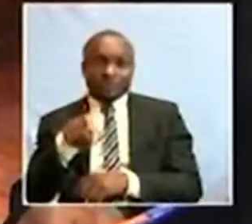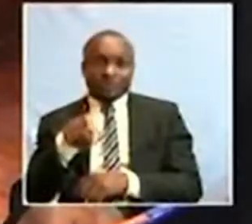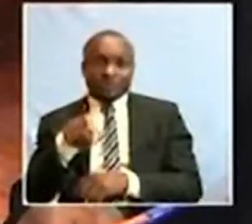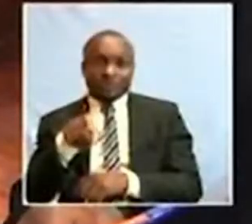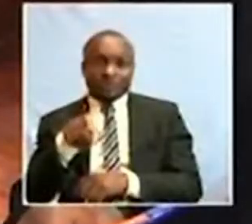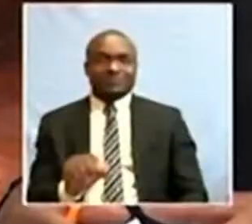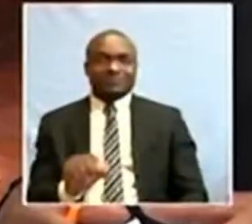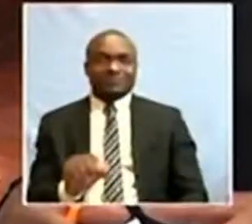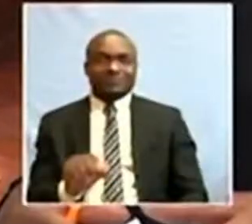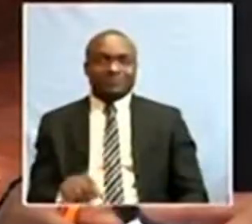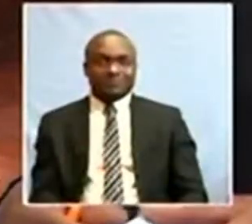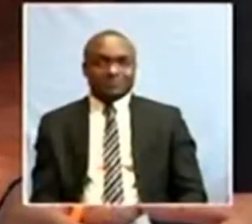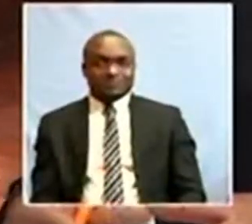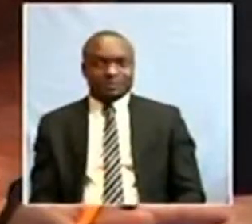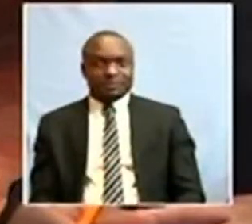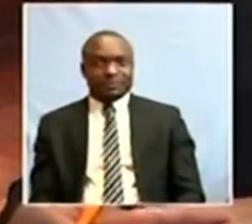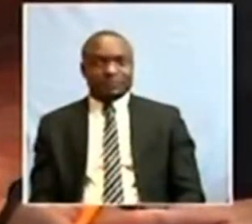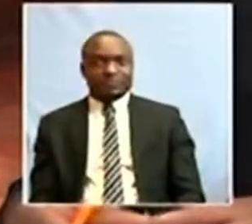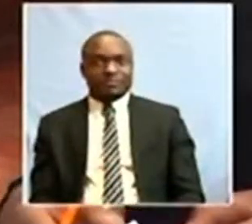on page 12,